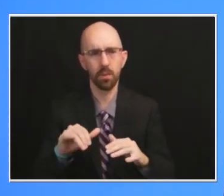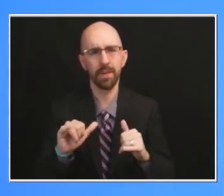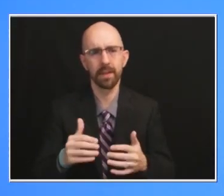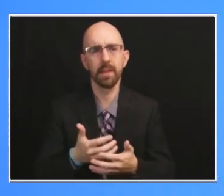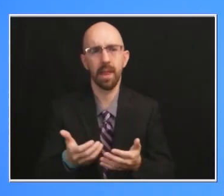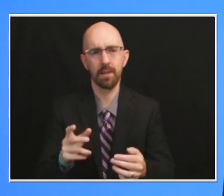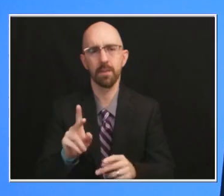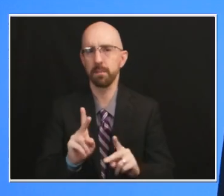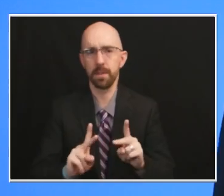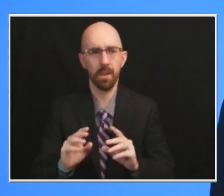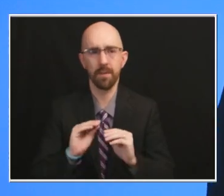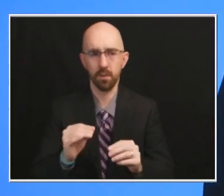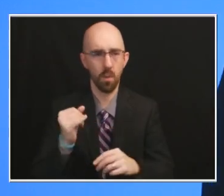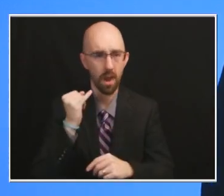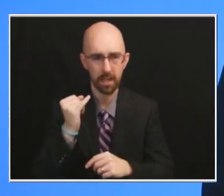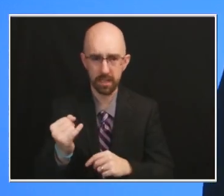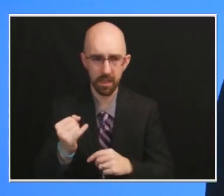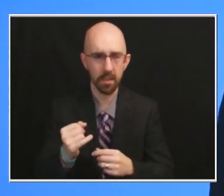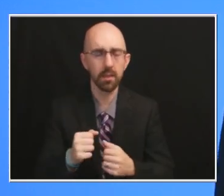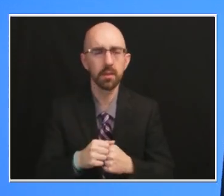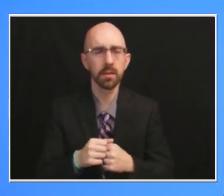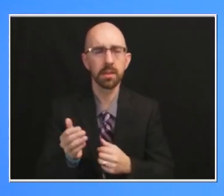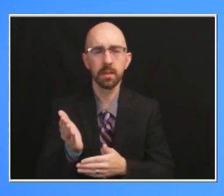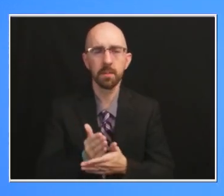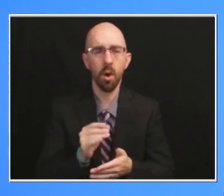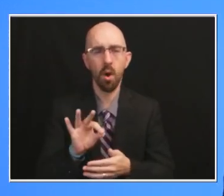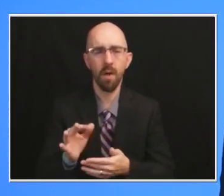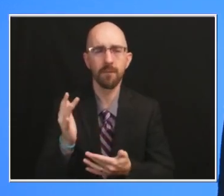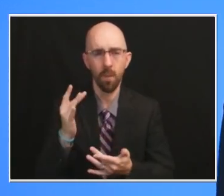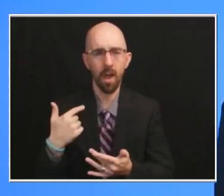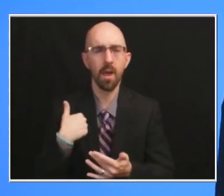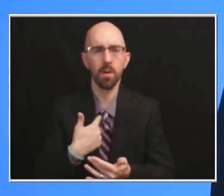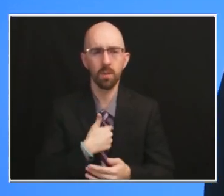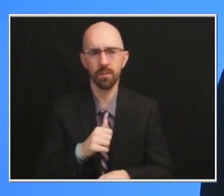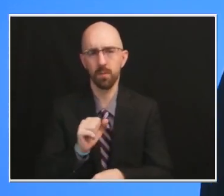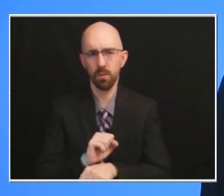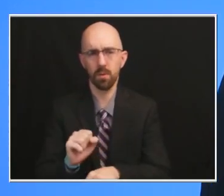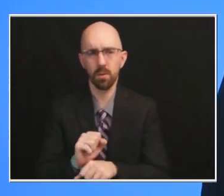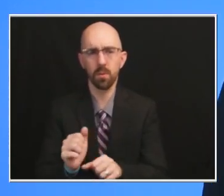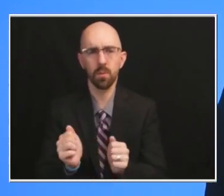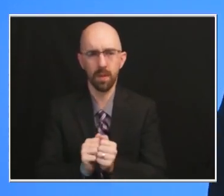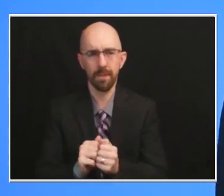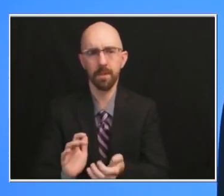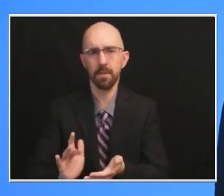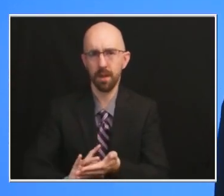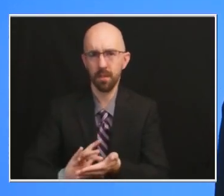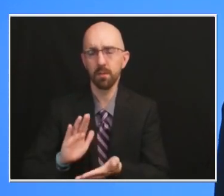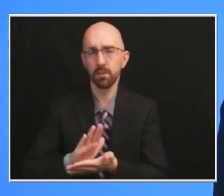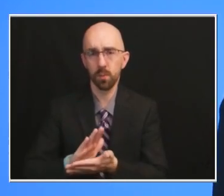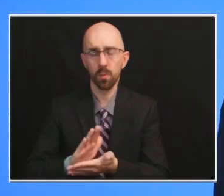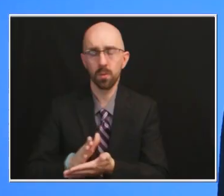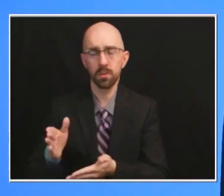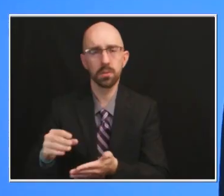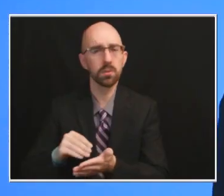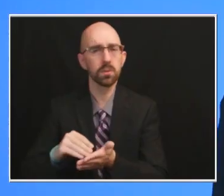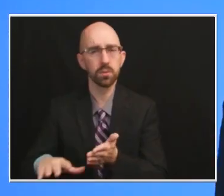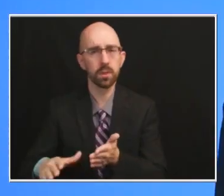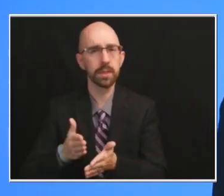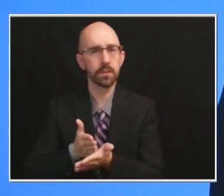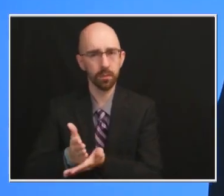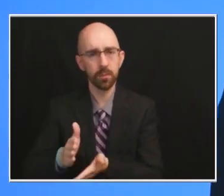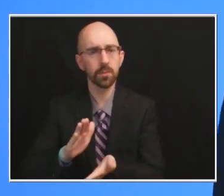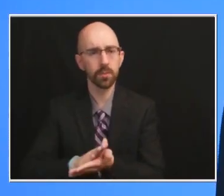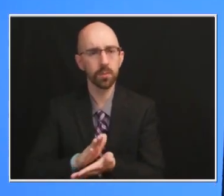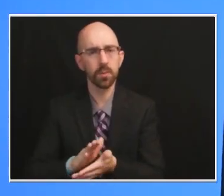no idea, and it's part of why we've worked with the medical school, with students going through school, to get them in